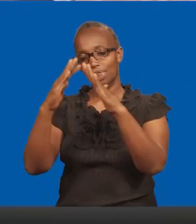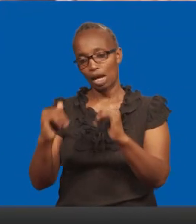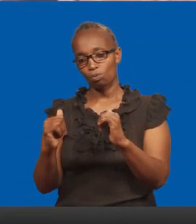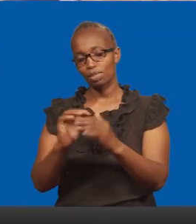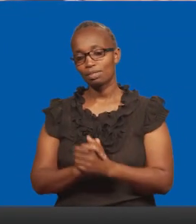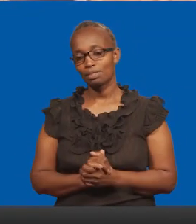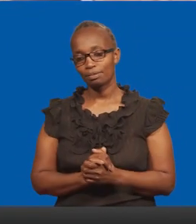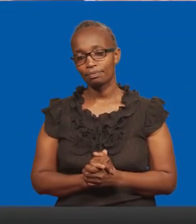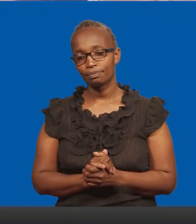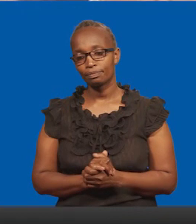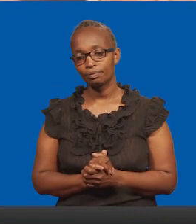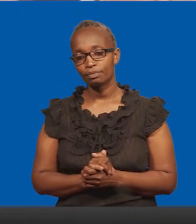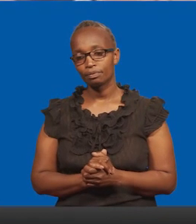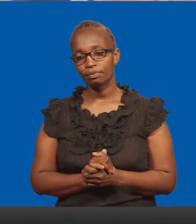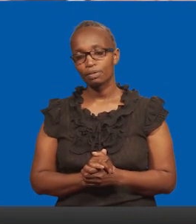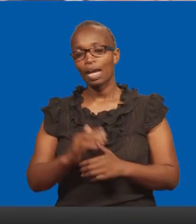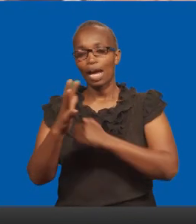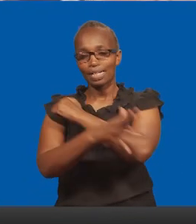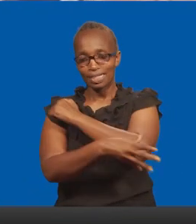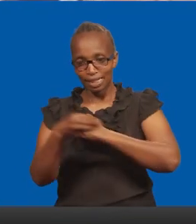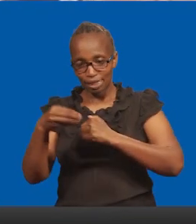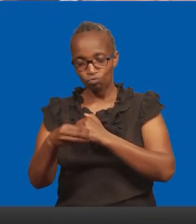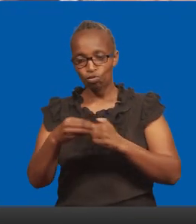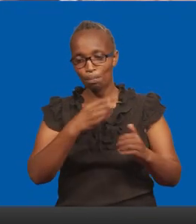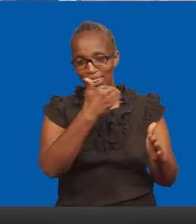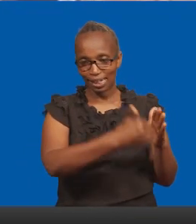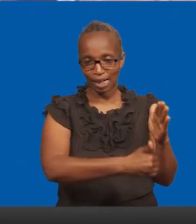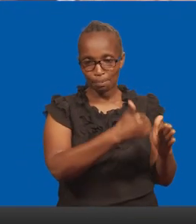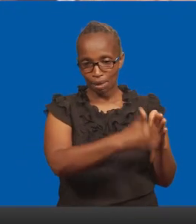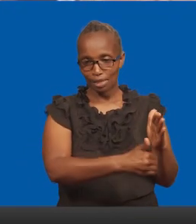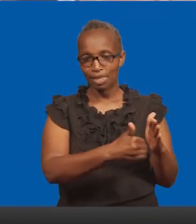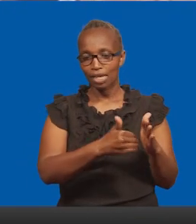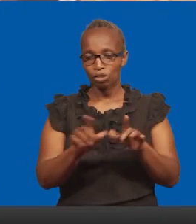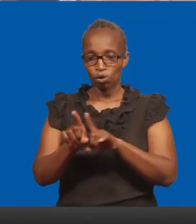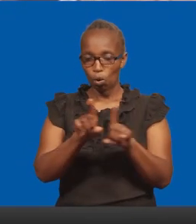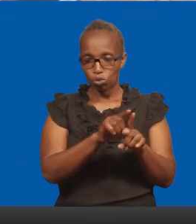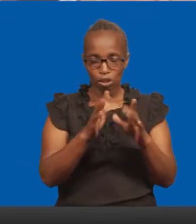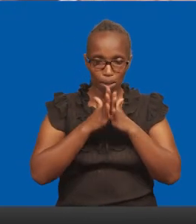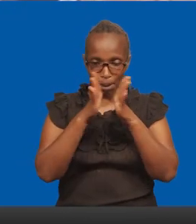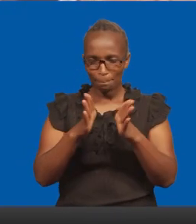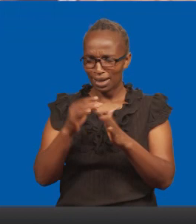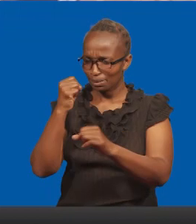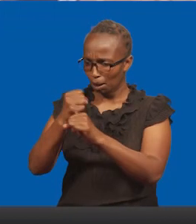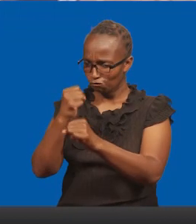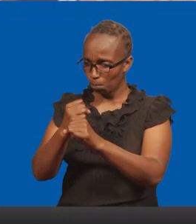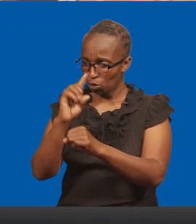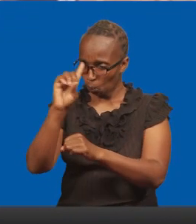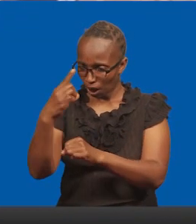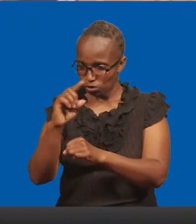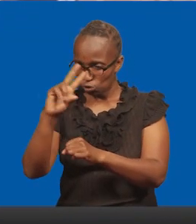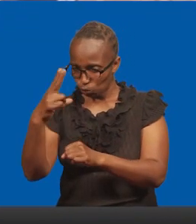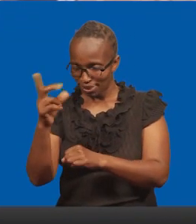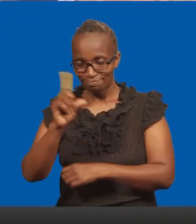those houses through the widows, and stealing from the members of the public. And he has not done that one